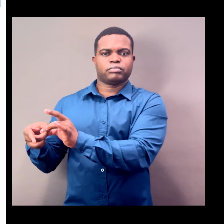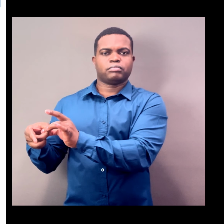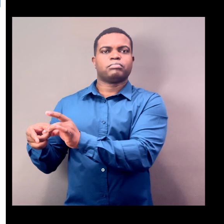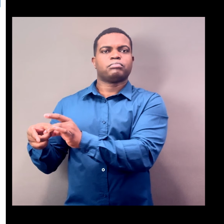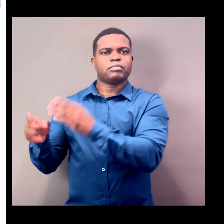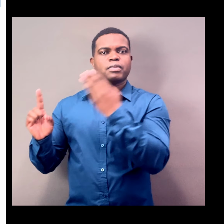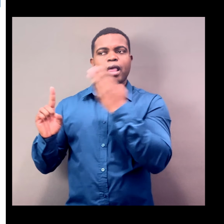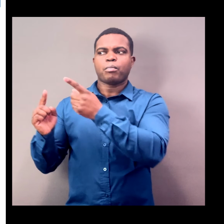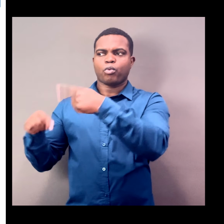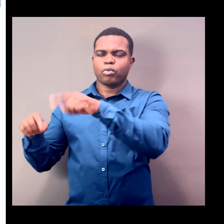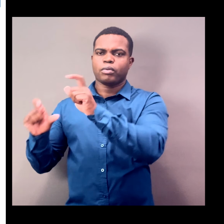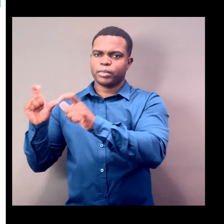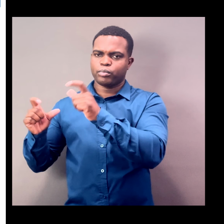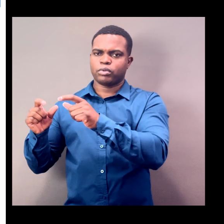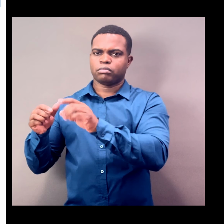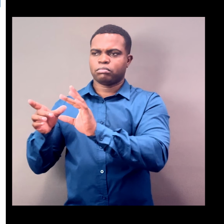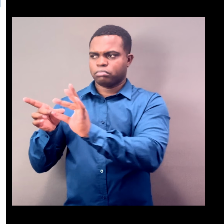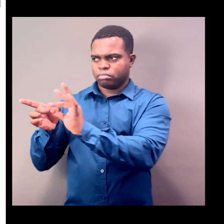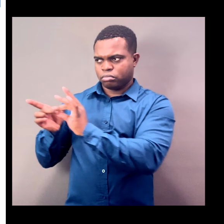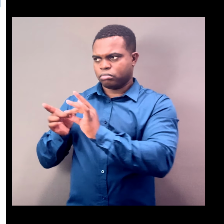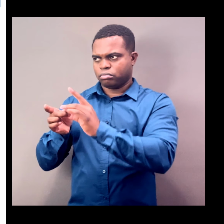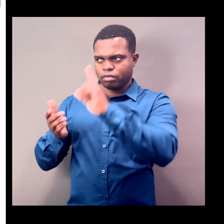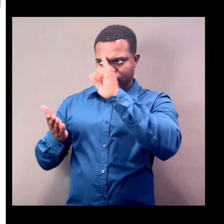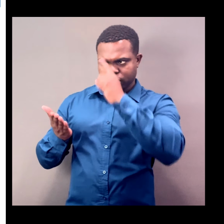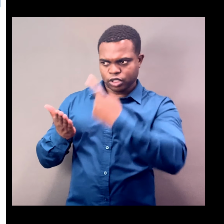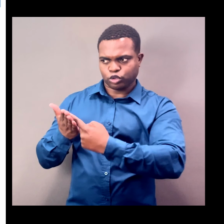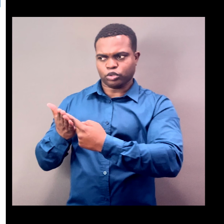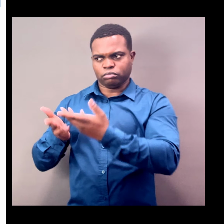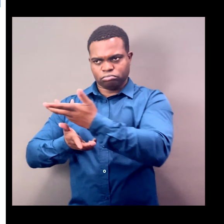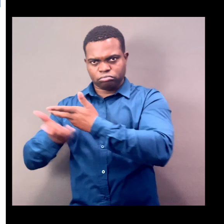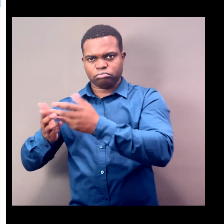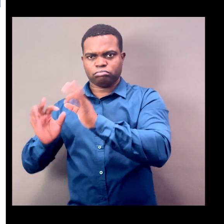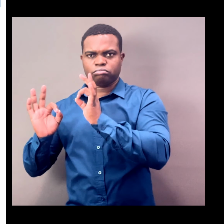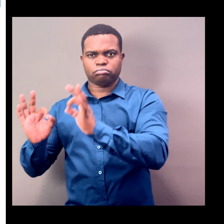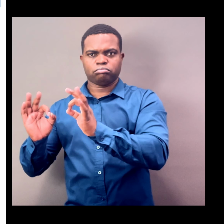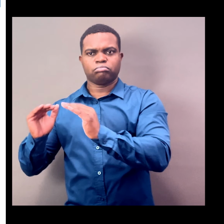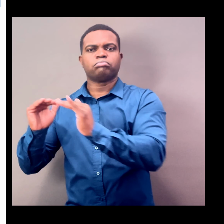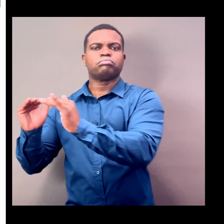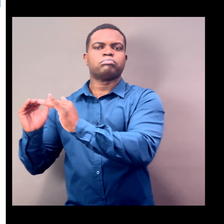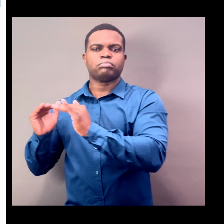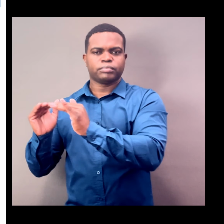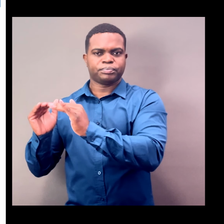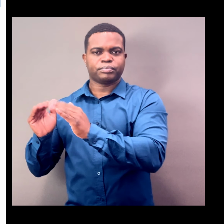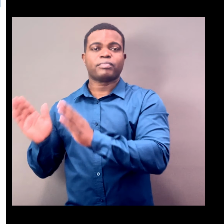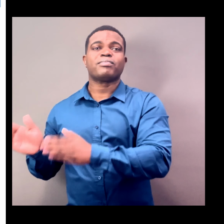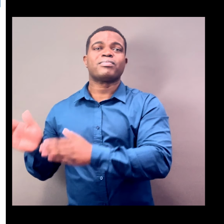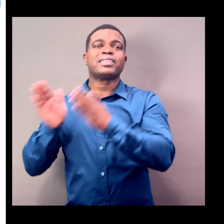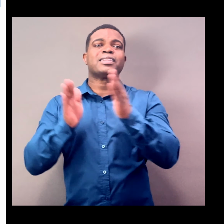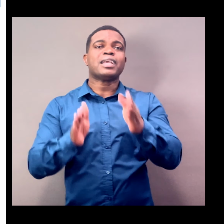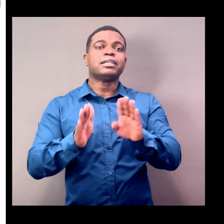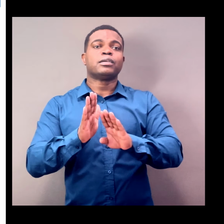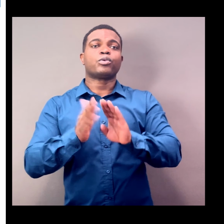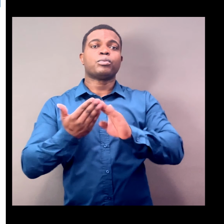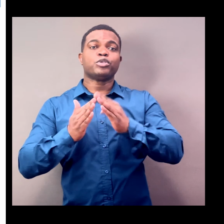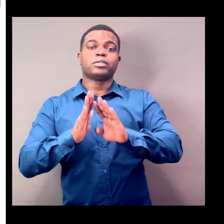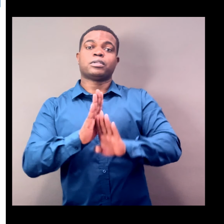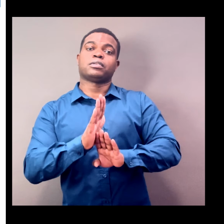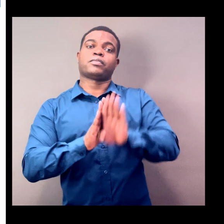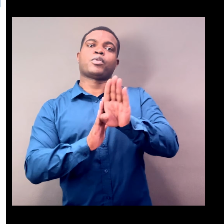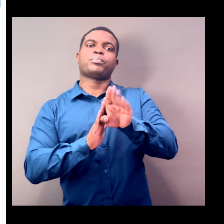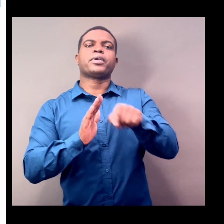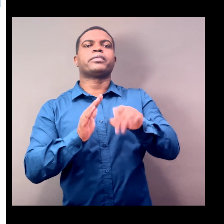the community's voice is heard in decision making. Whereas community development is all about